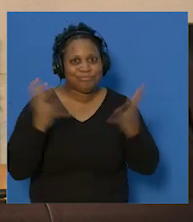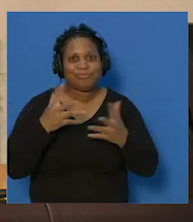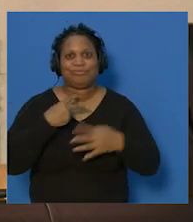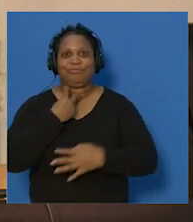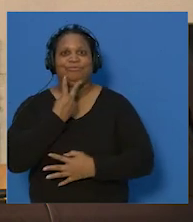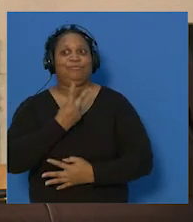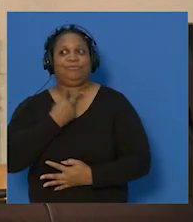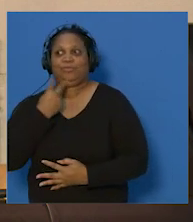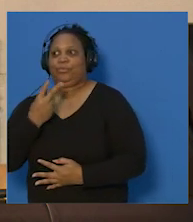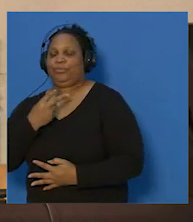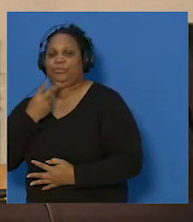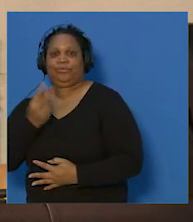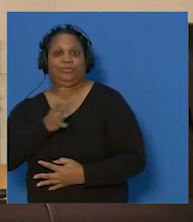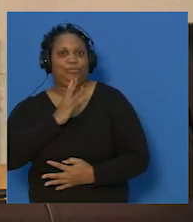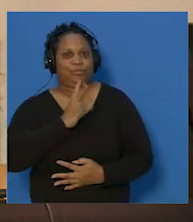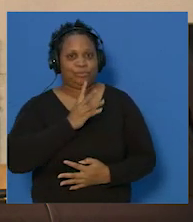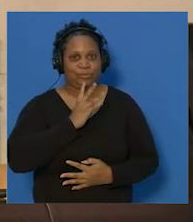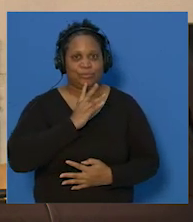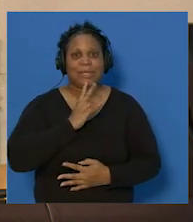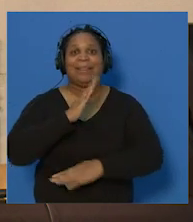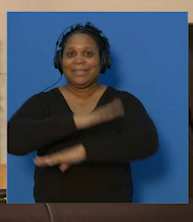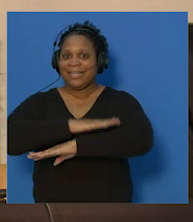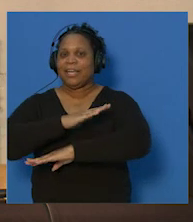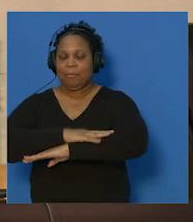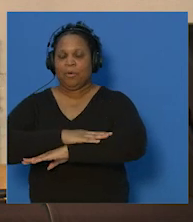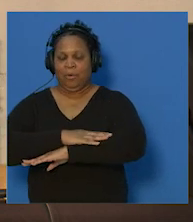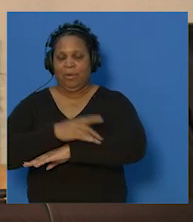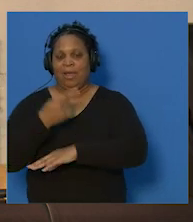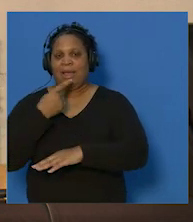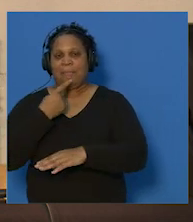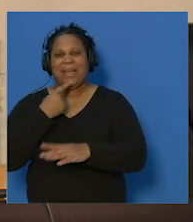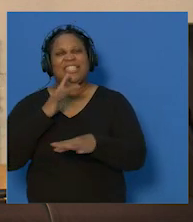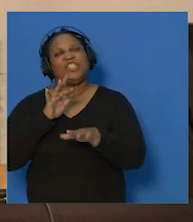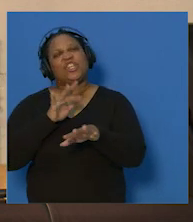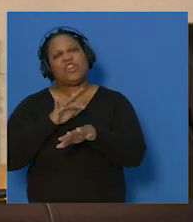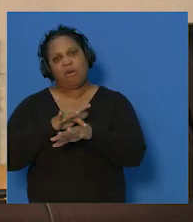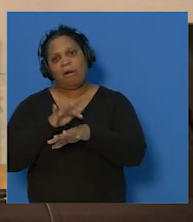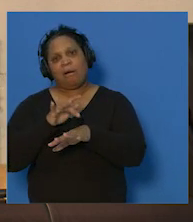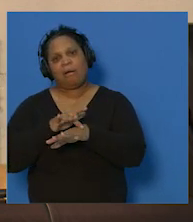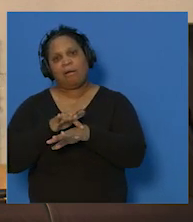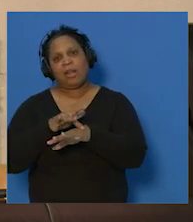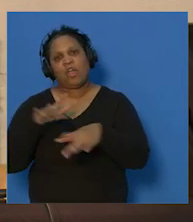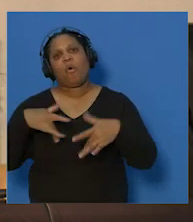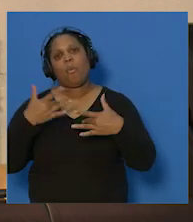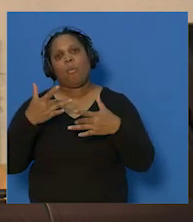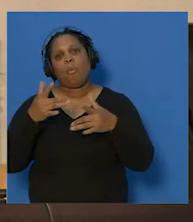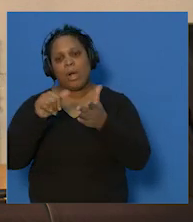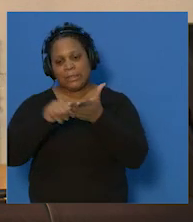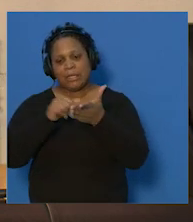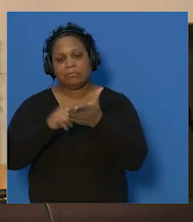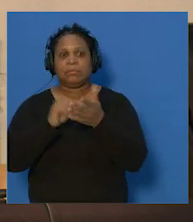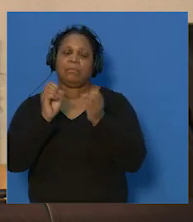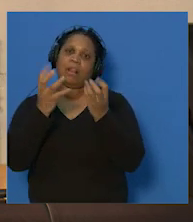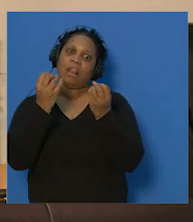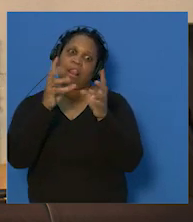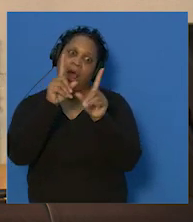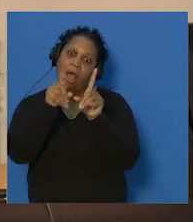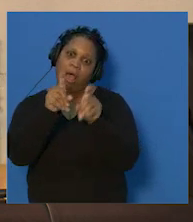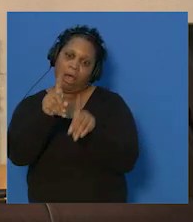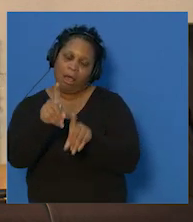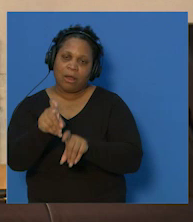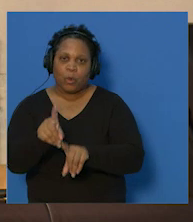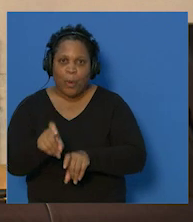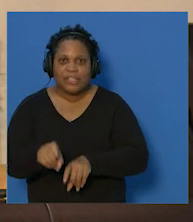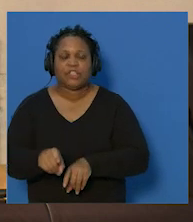table. And as I mentioned earlier on our WhatsApp page, it has been very evident that there are a lot of questions that